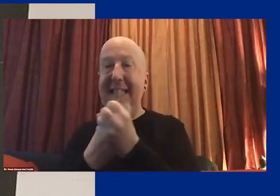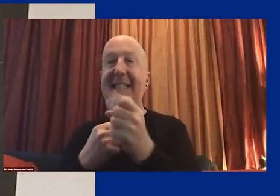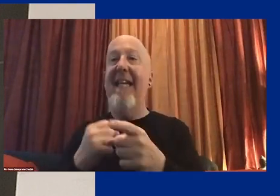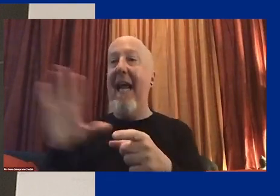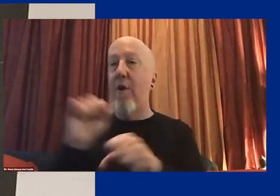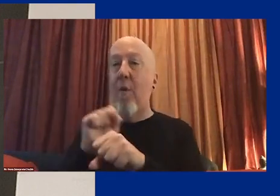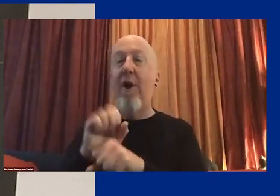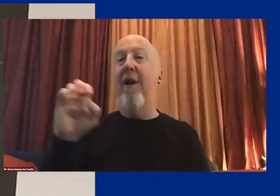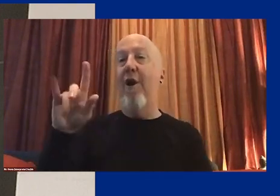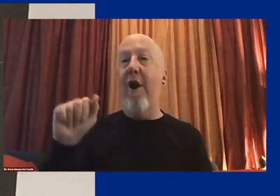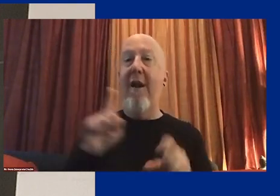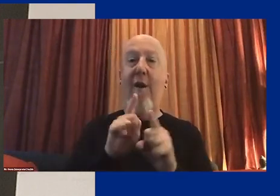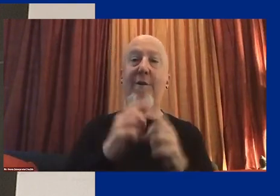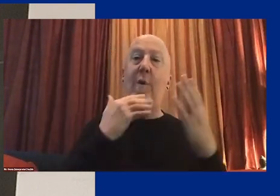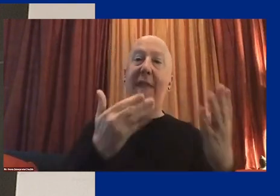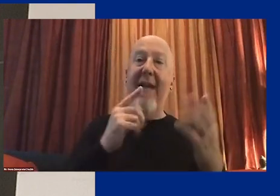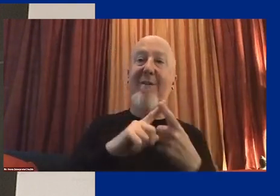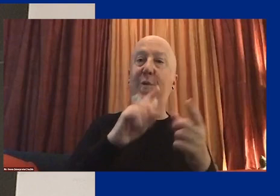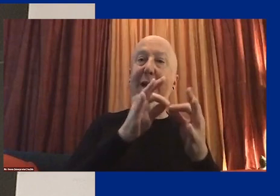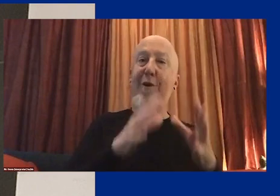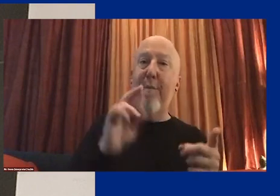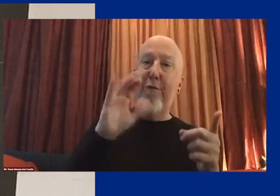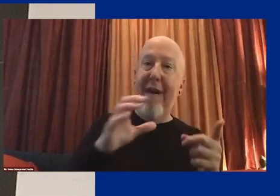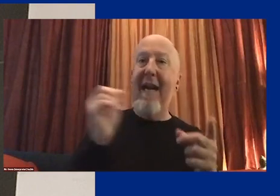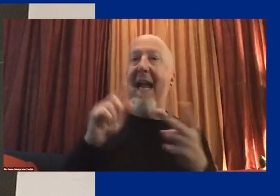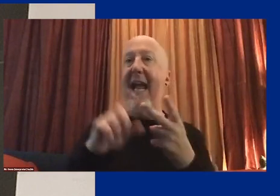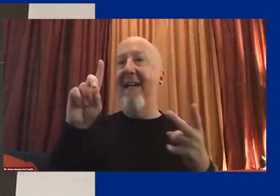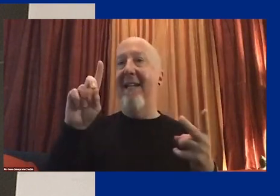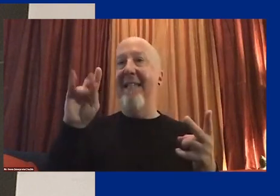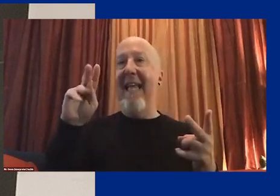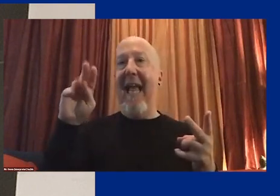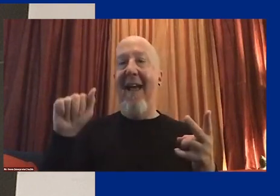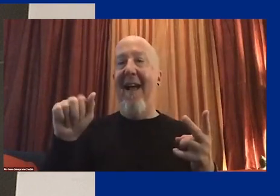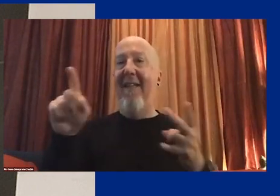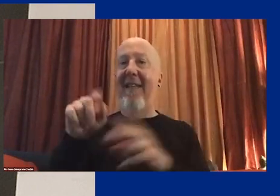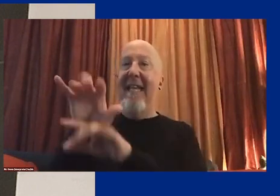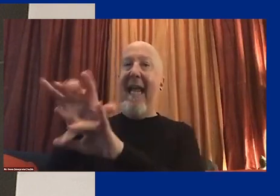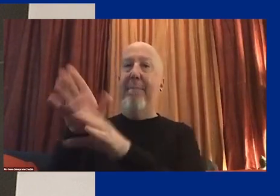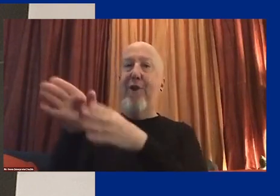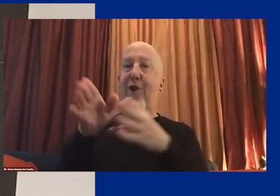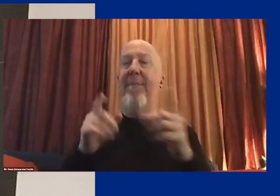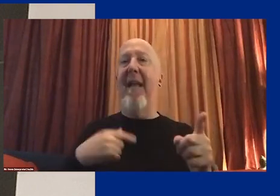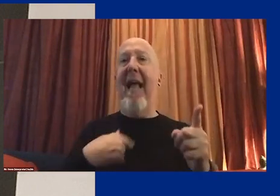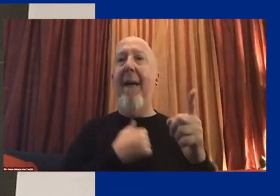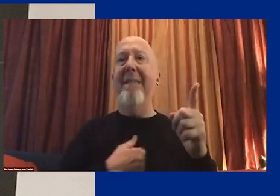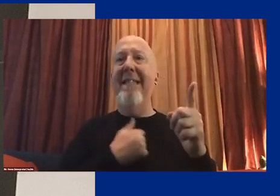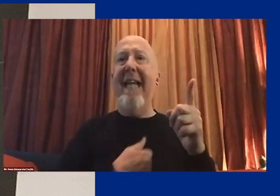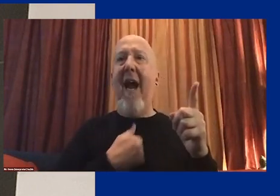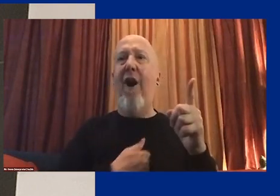to Rick, our interpreter, and Deanna, our captioner, for doing this work. I'm sorry for the